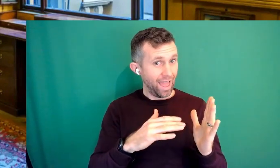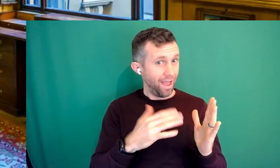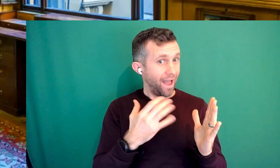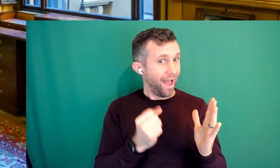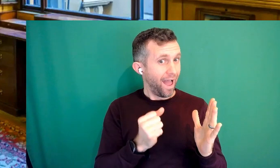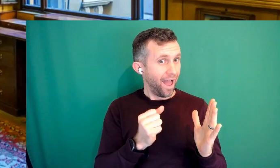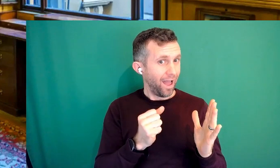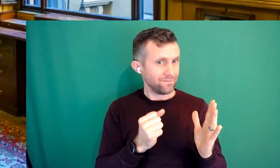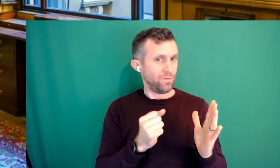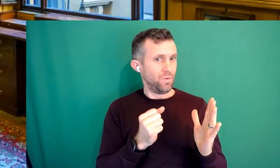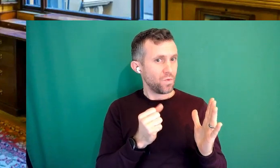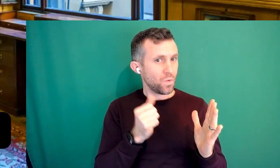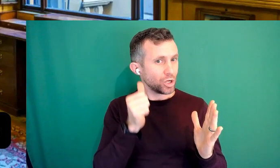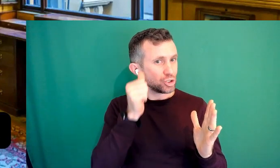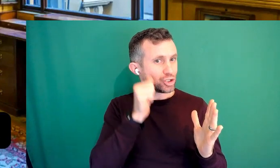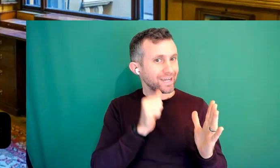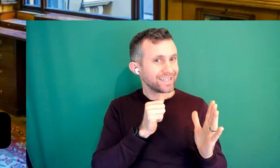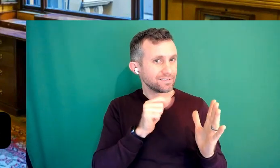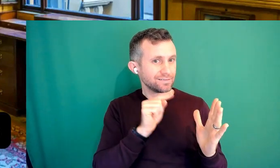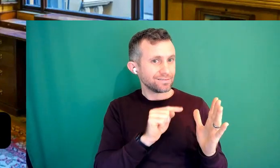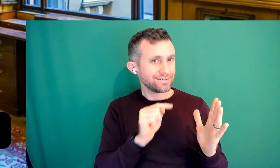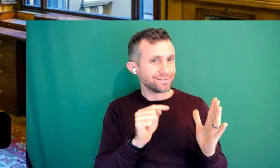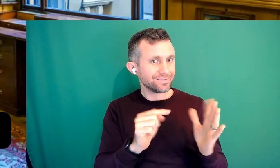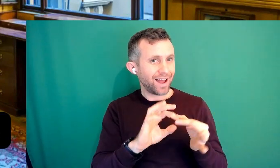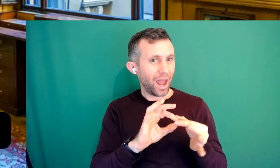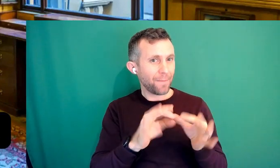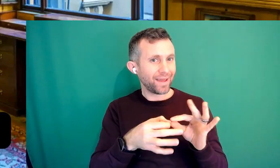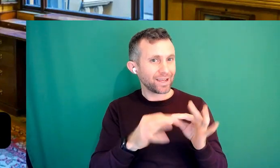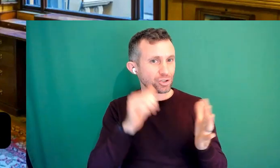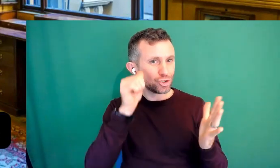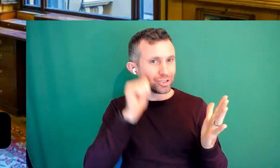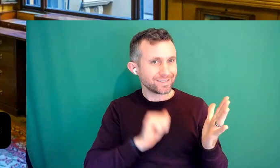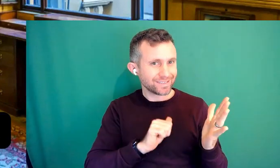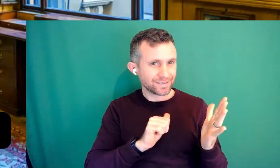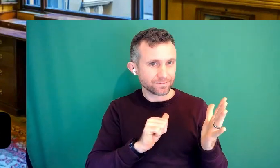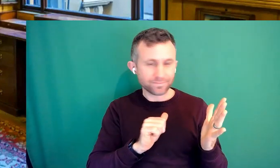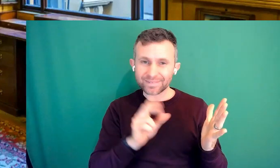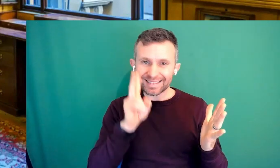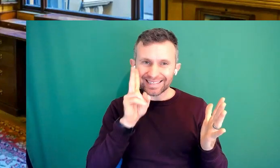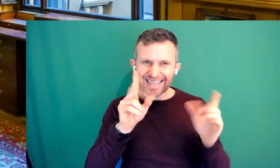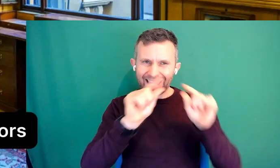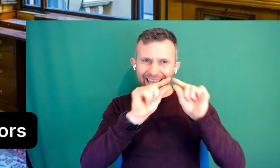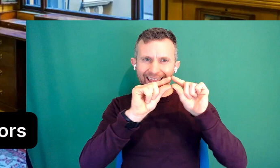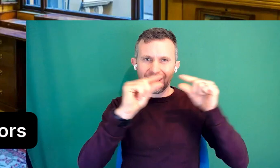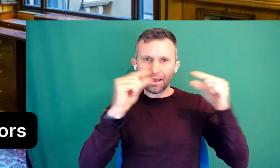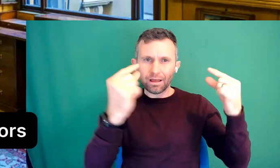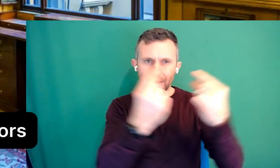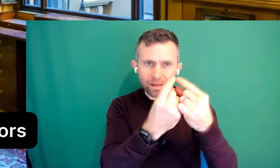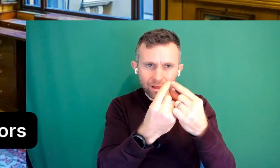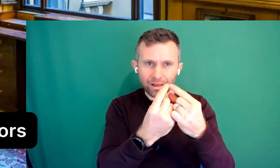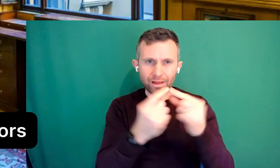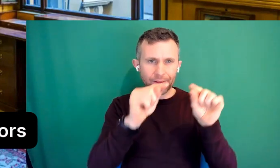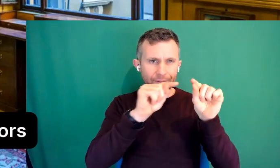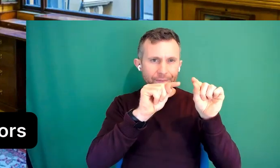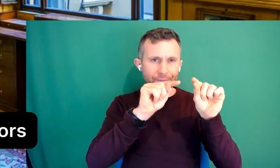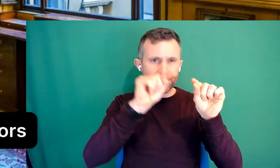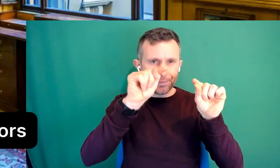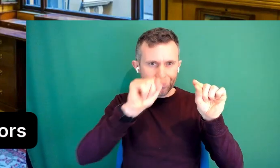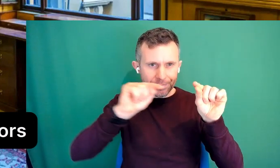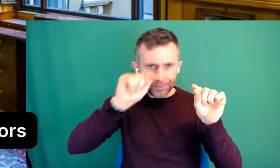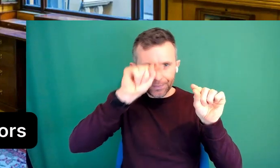space. The dome ceiling carries several convex mirrors, and the whole room overall contains